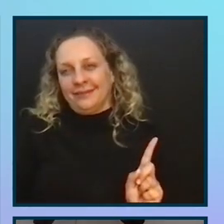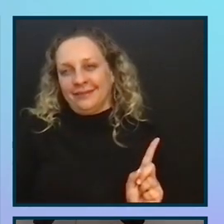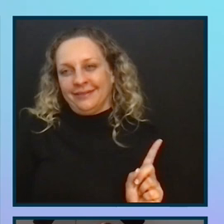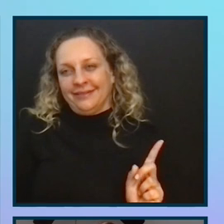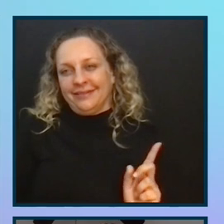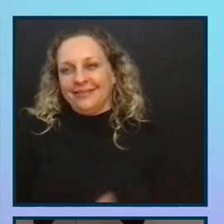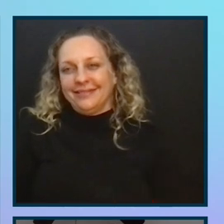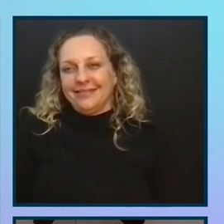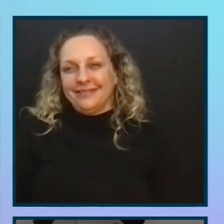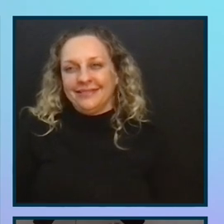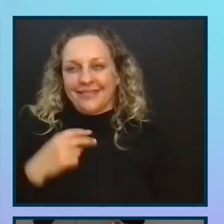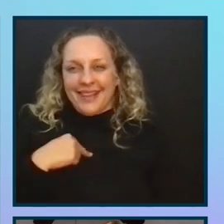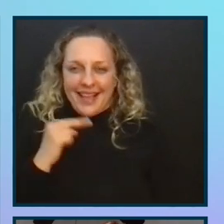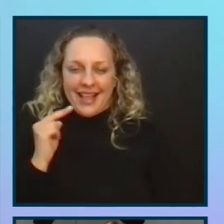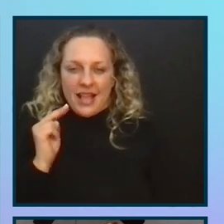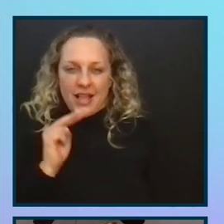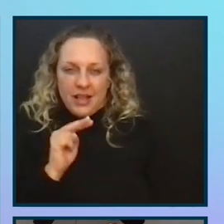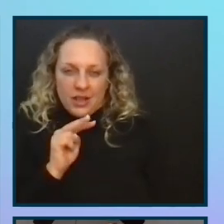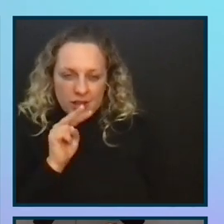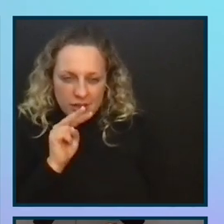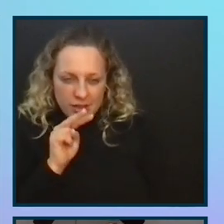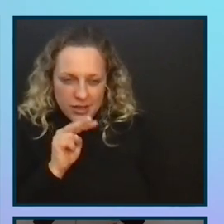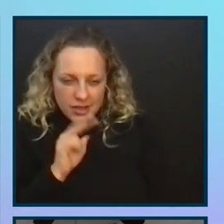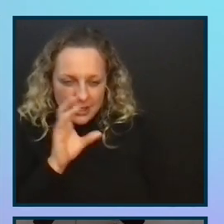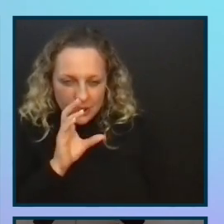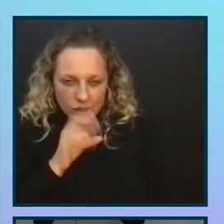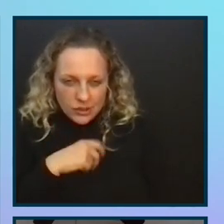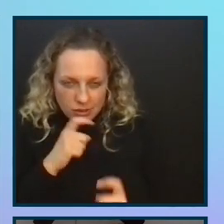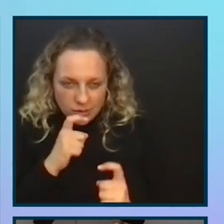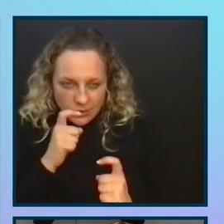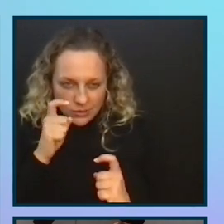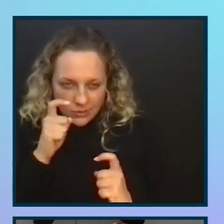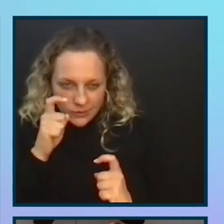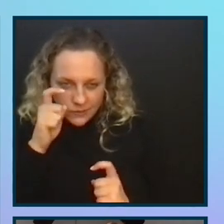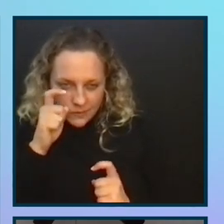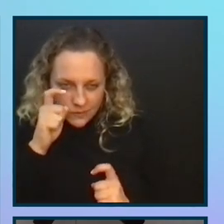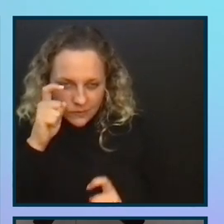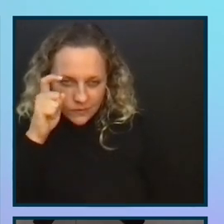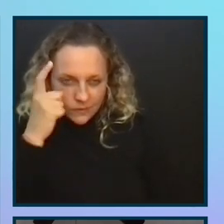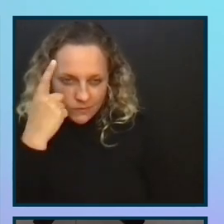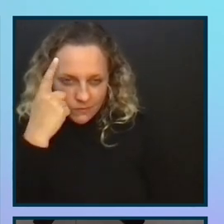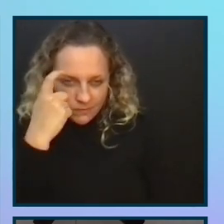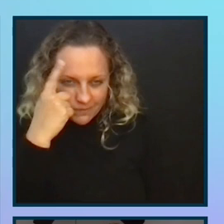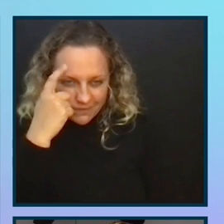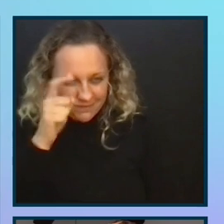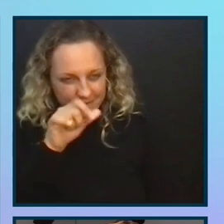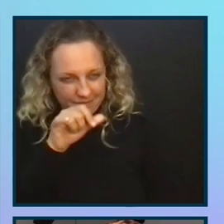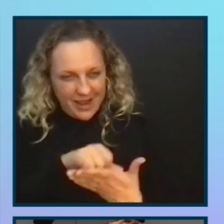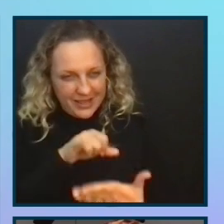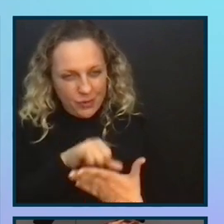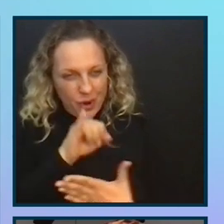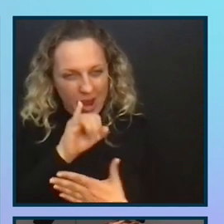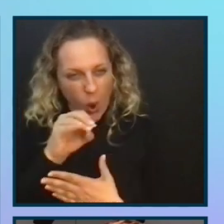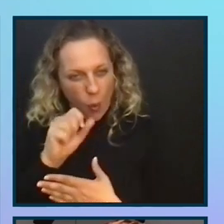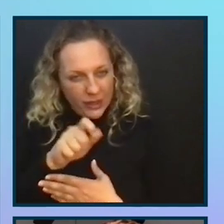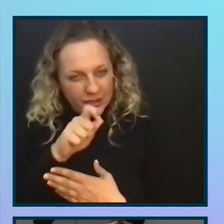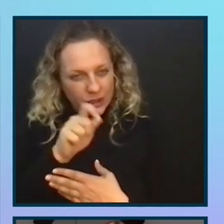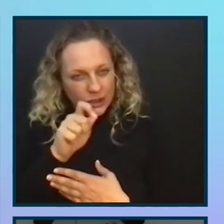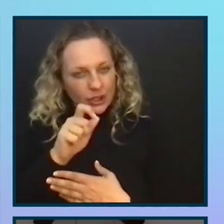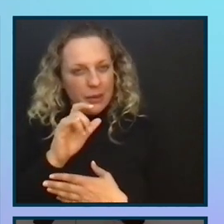As I stare intently into the search results, my eyebrows grow bigger and bigger. How can there possibly be no iOS checkbox?